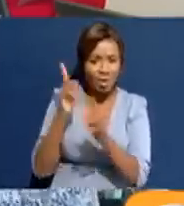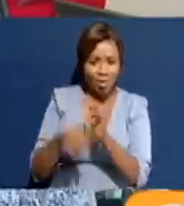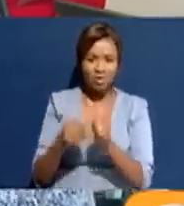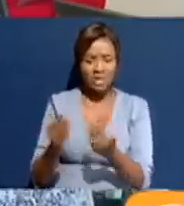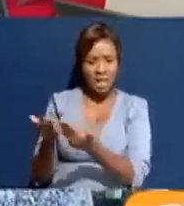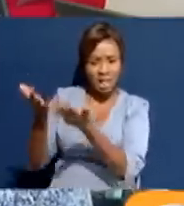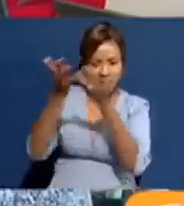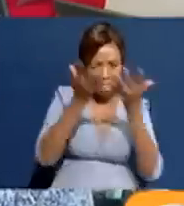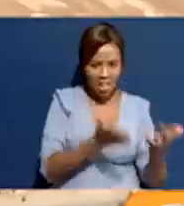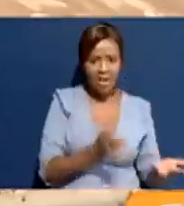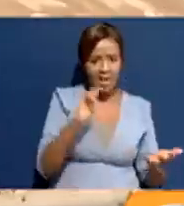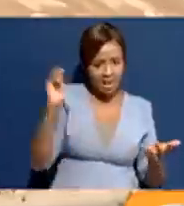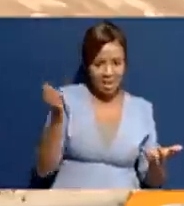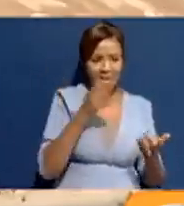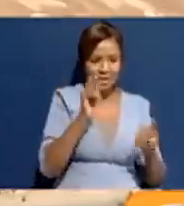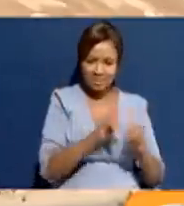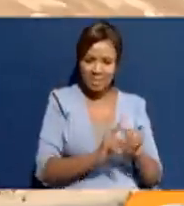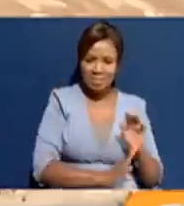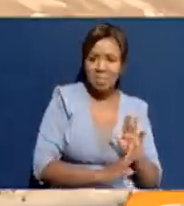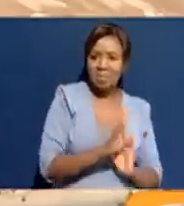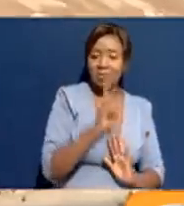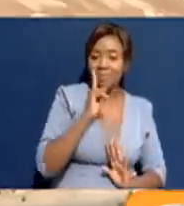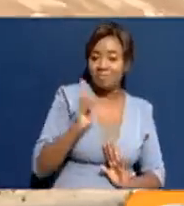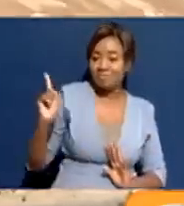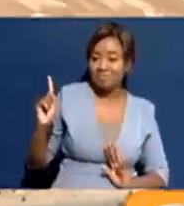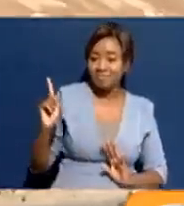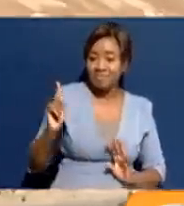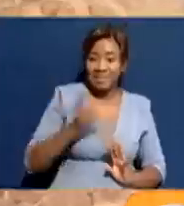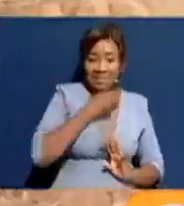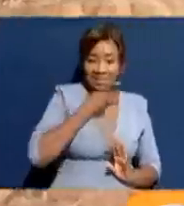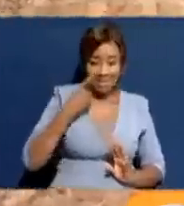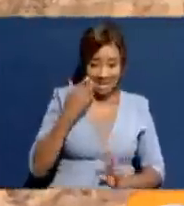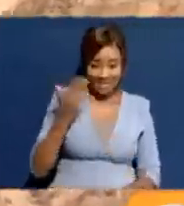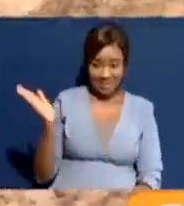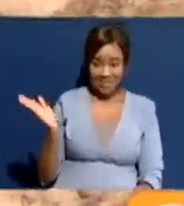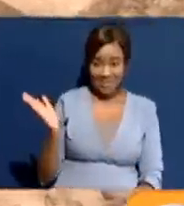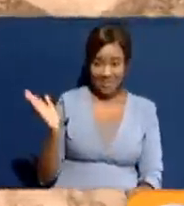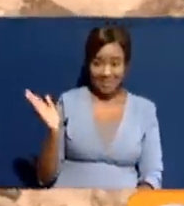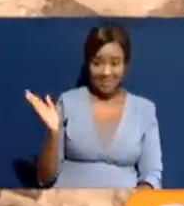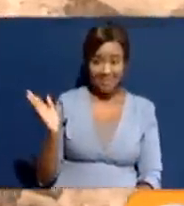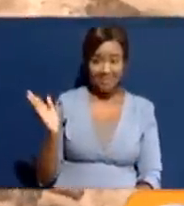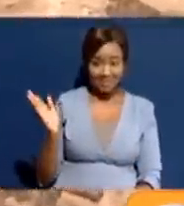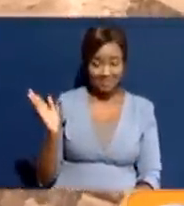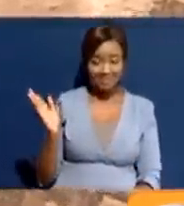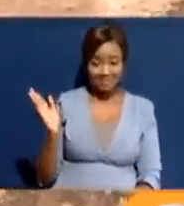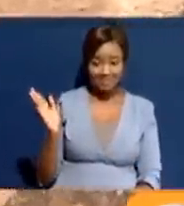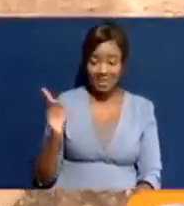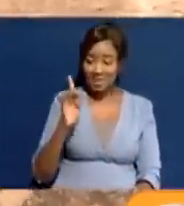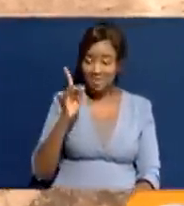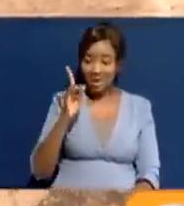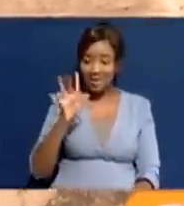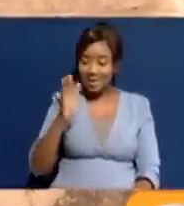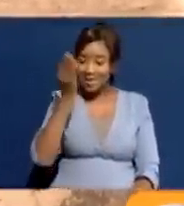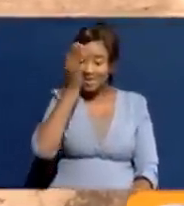changes being brought to our country. For a country that is practically a desert, Israel has certainly made great strides by